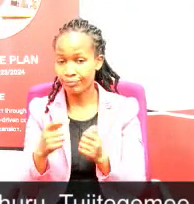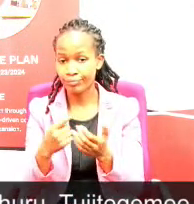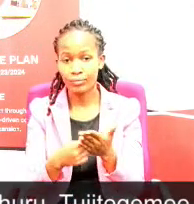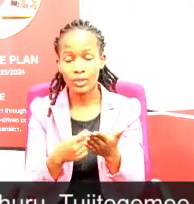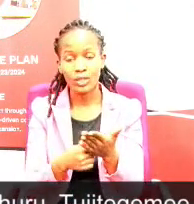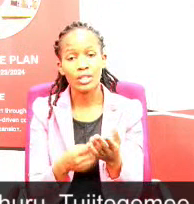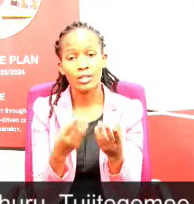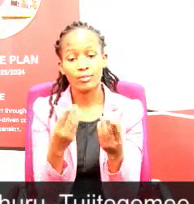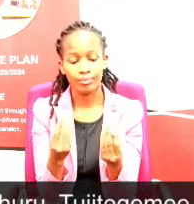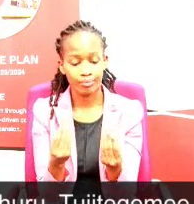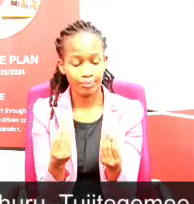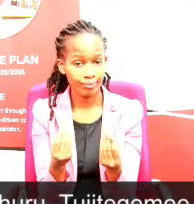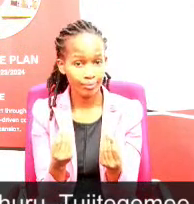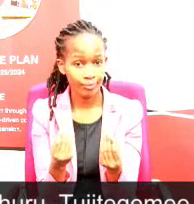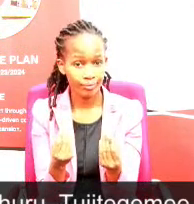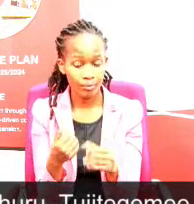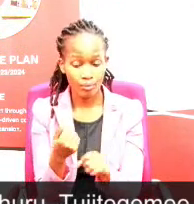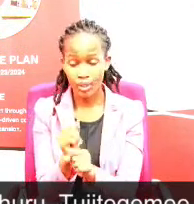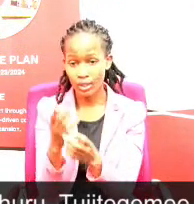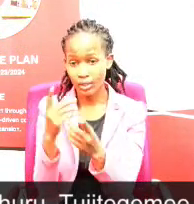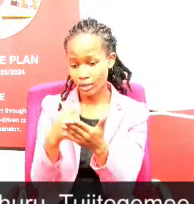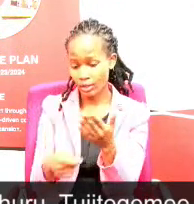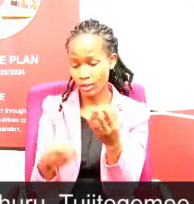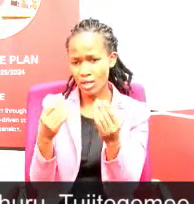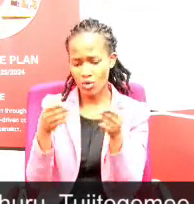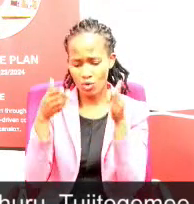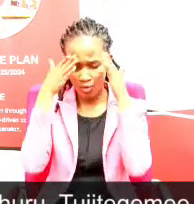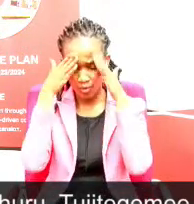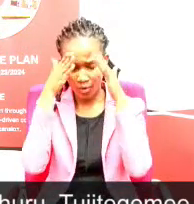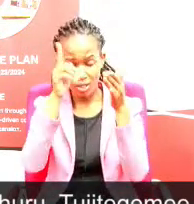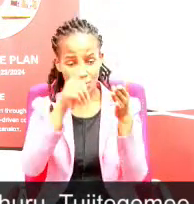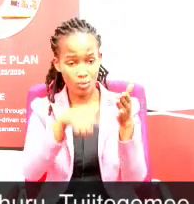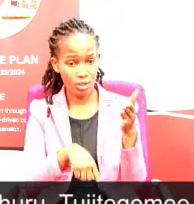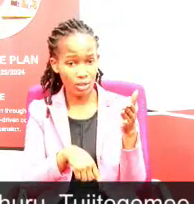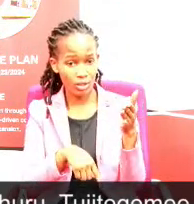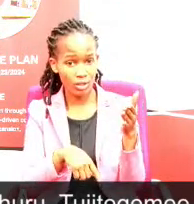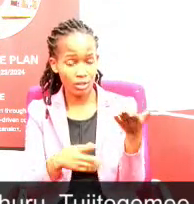simplification. So what is the focus?